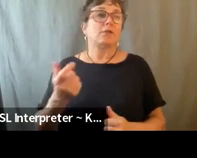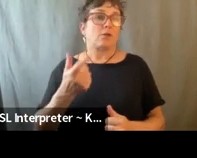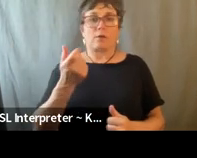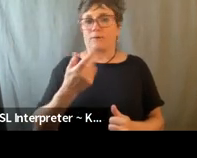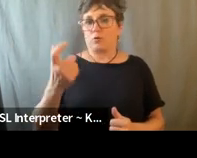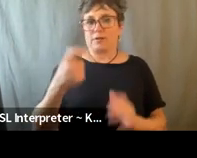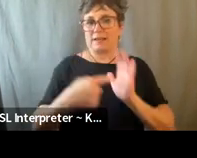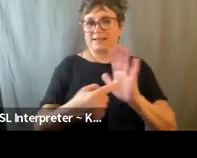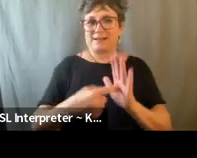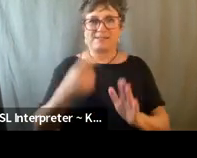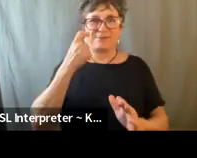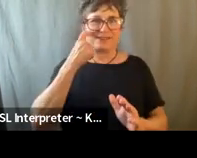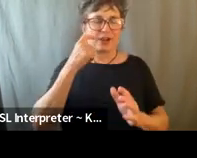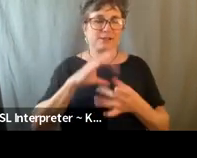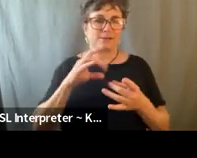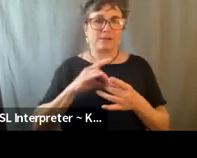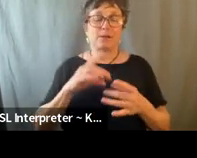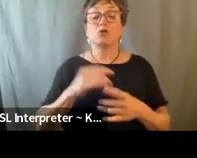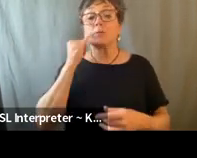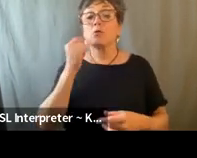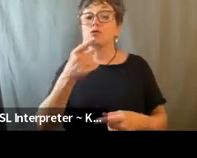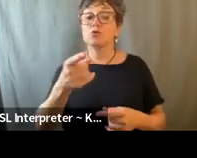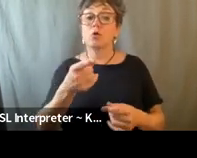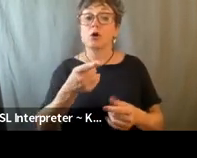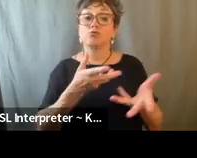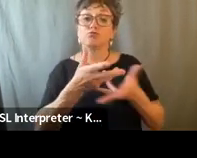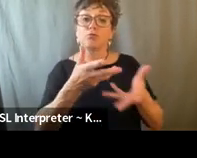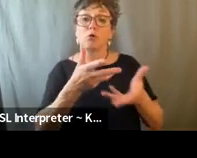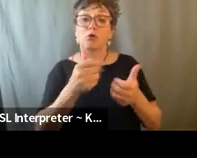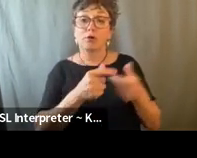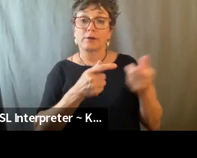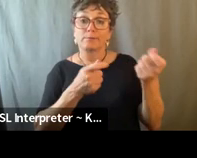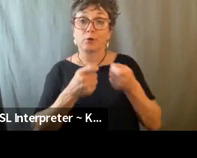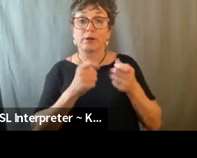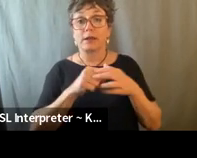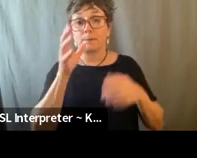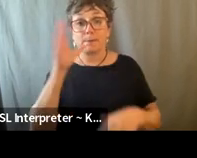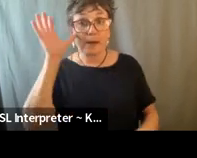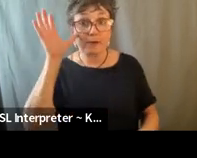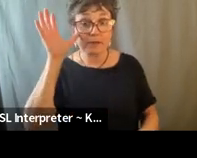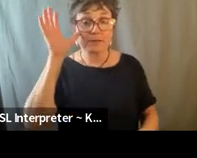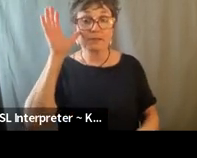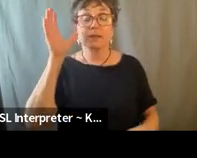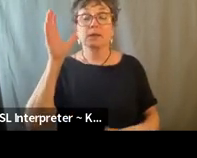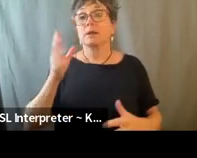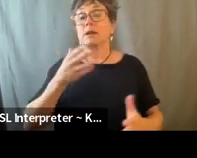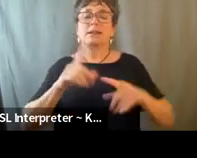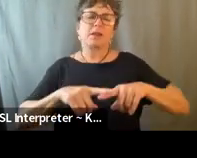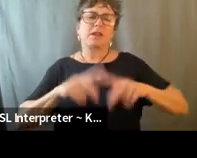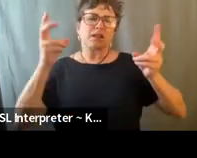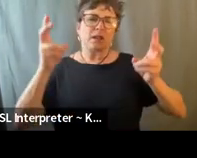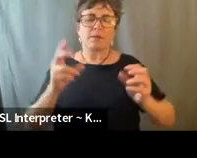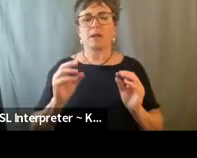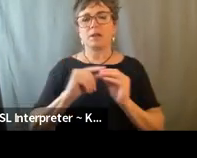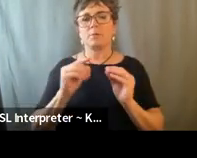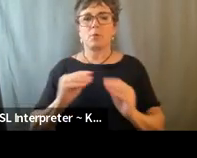mentioned, if you're talking to parents, most likely, depending on the topic, it could be a little bit more formal, could be a